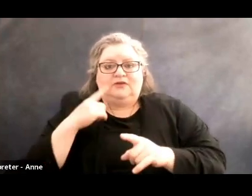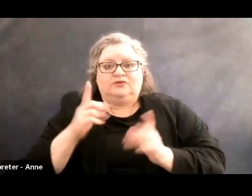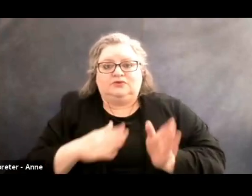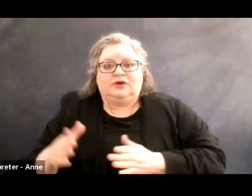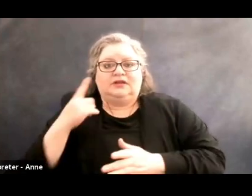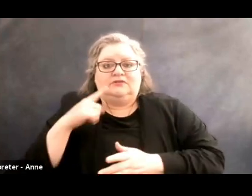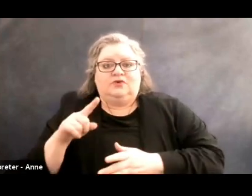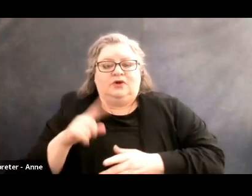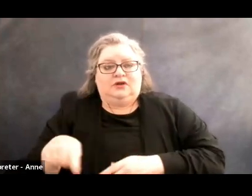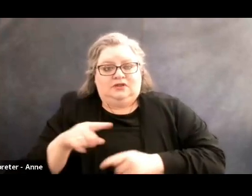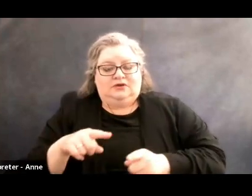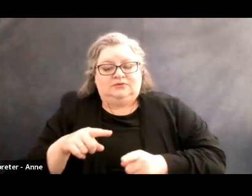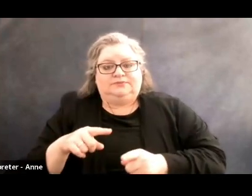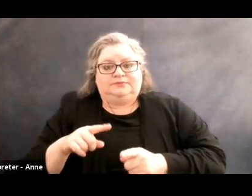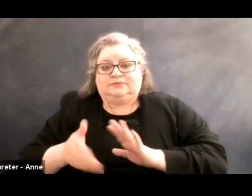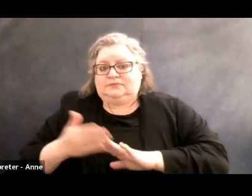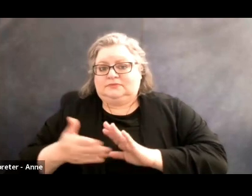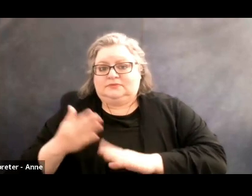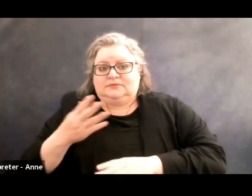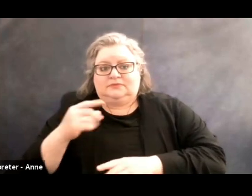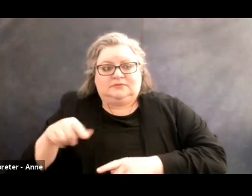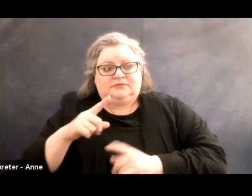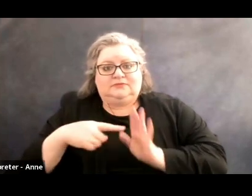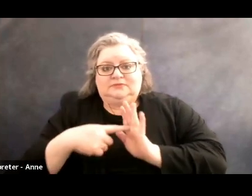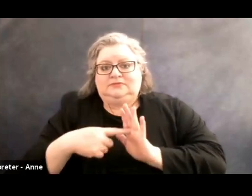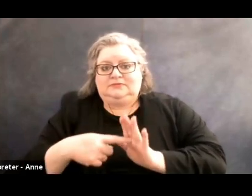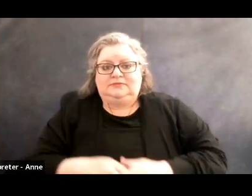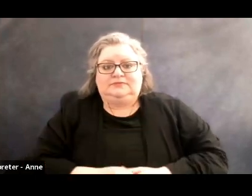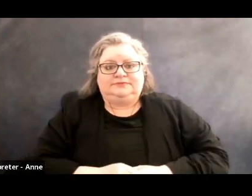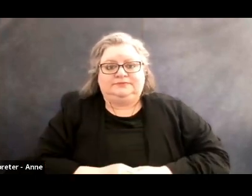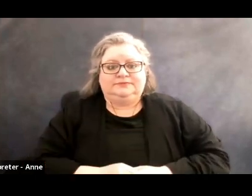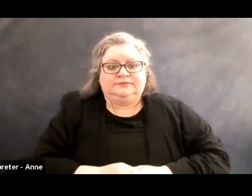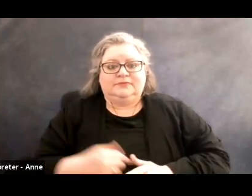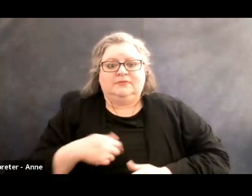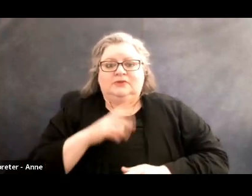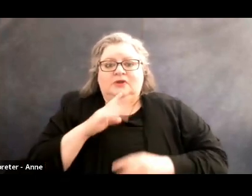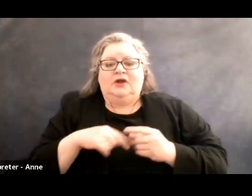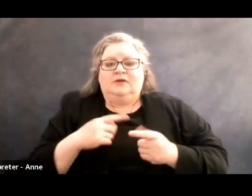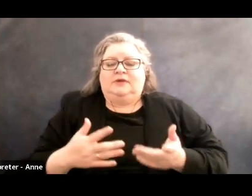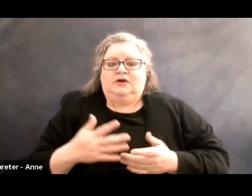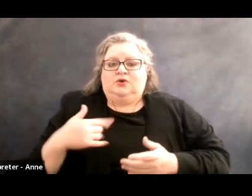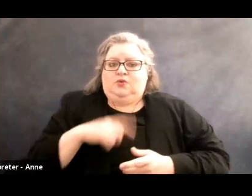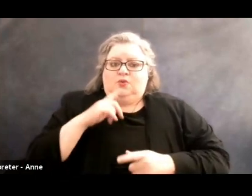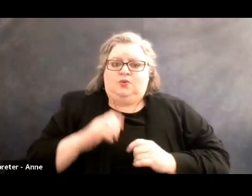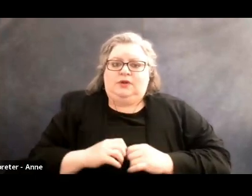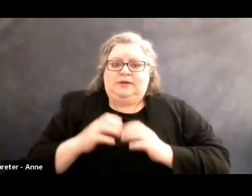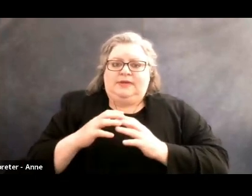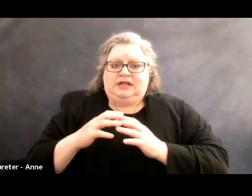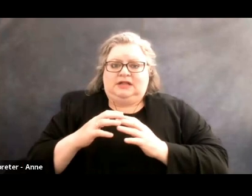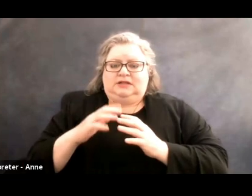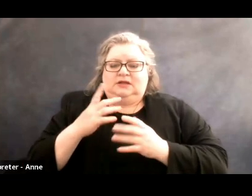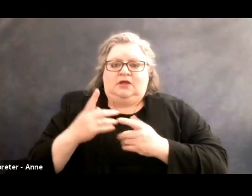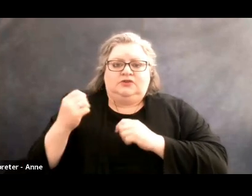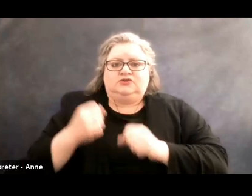strategies for those activations and those signs. We talk a lot about we're going to build on the